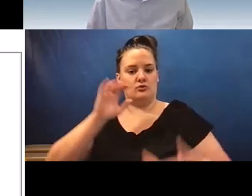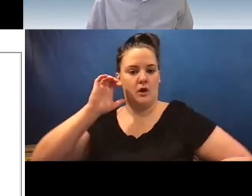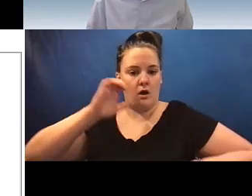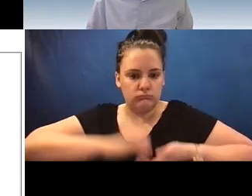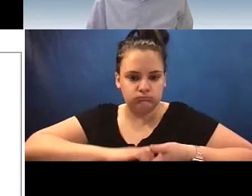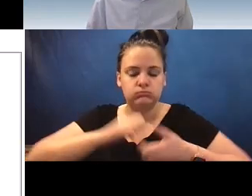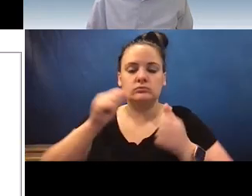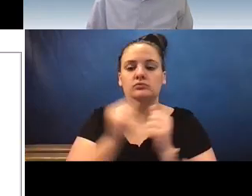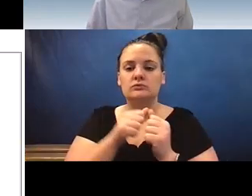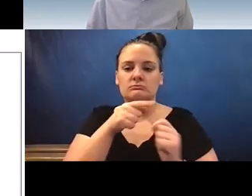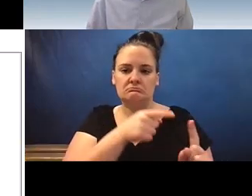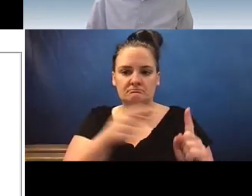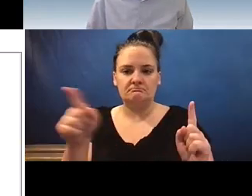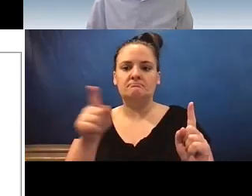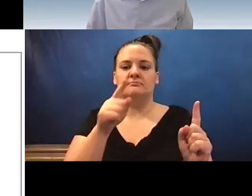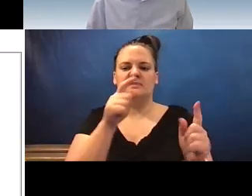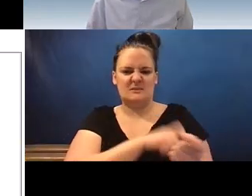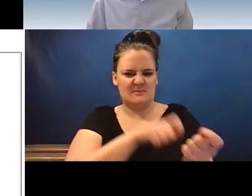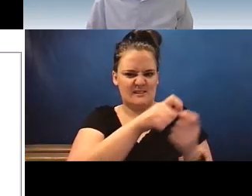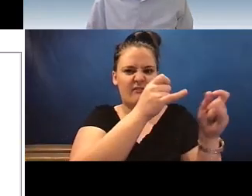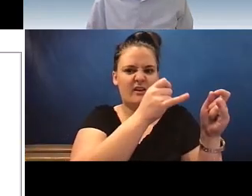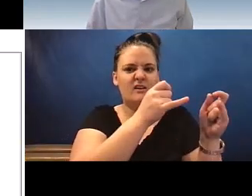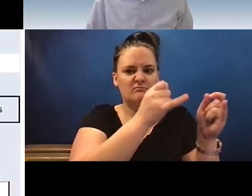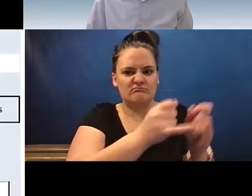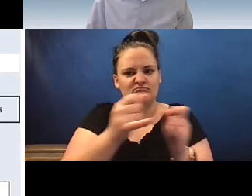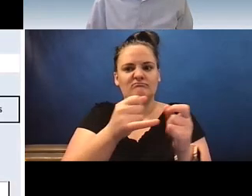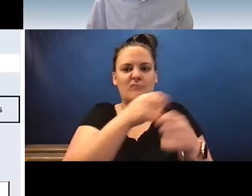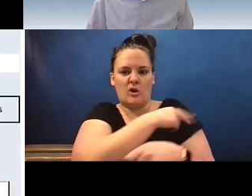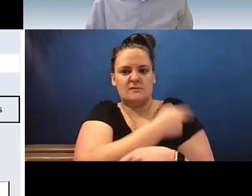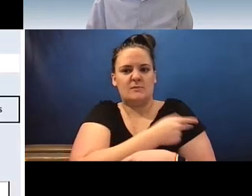patients. Next slide, please.